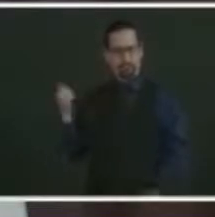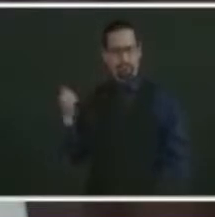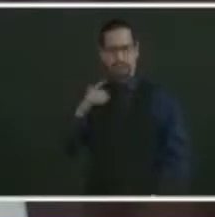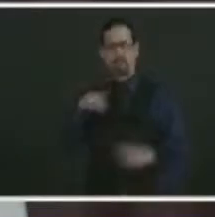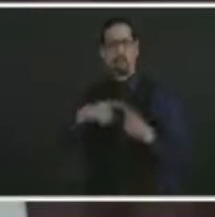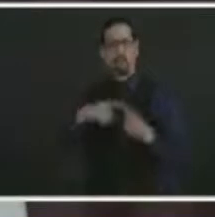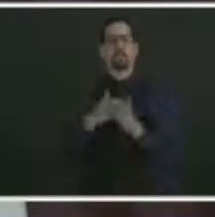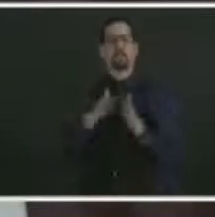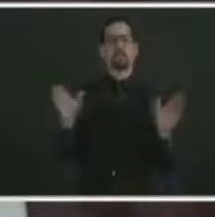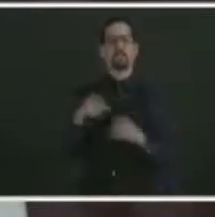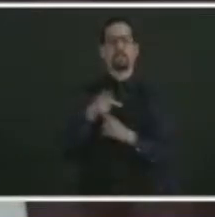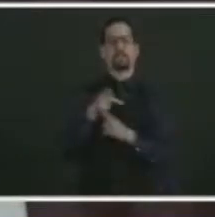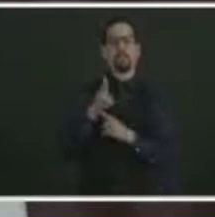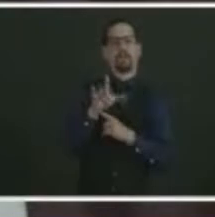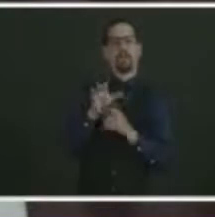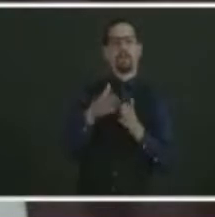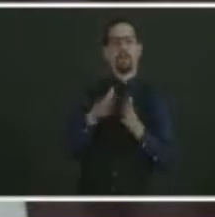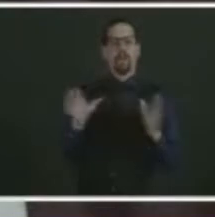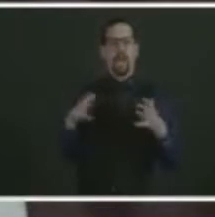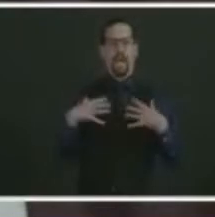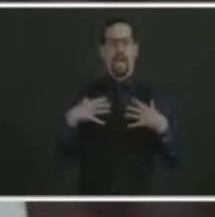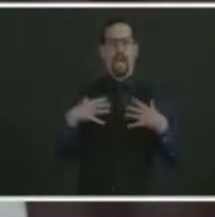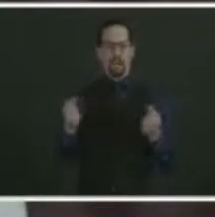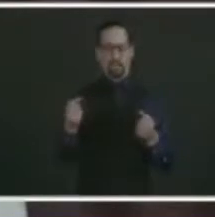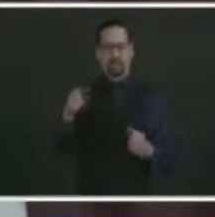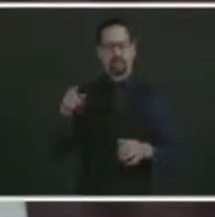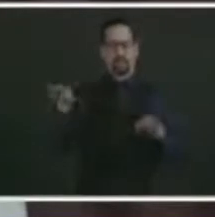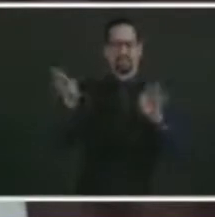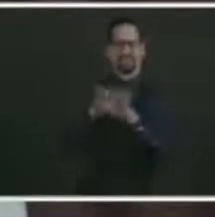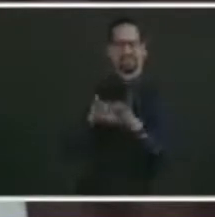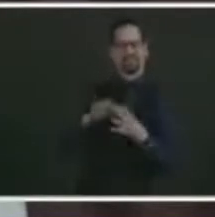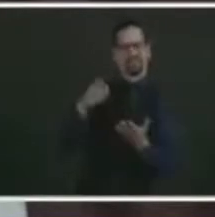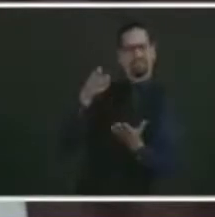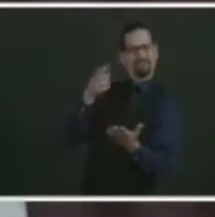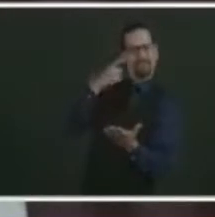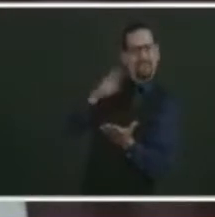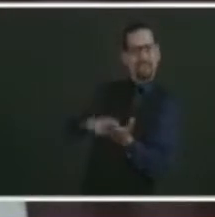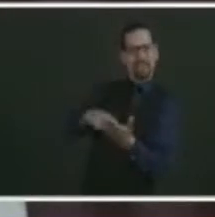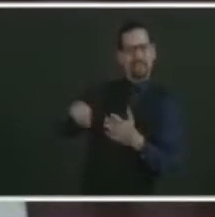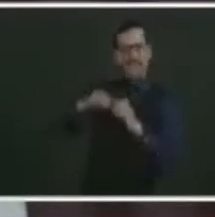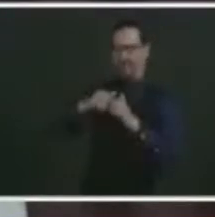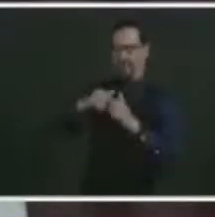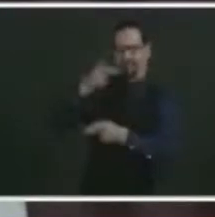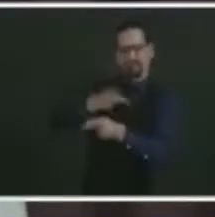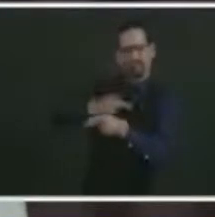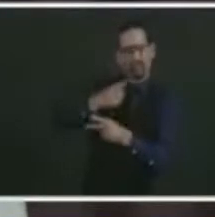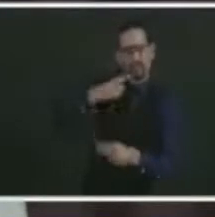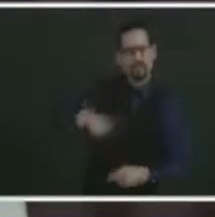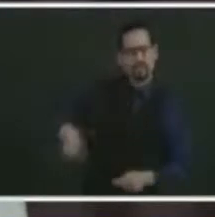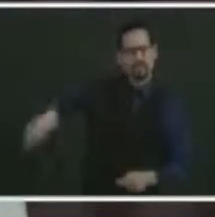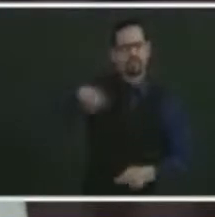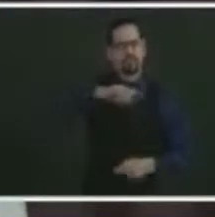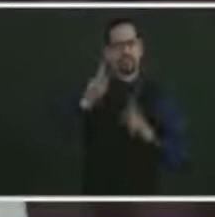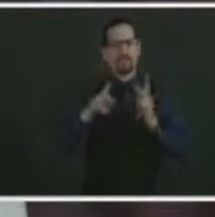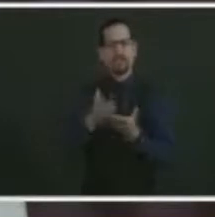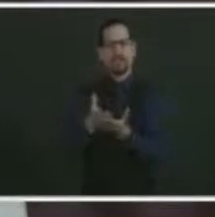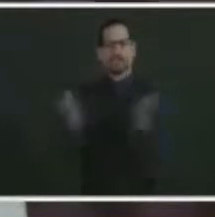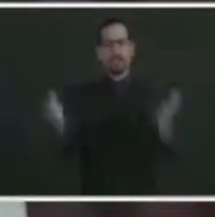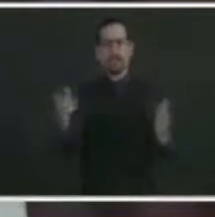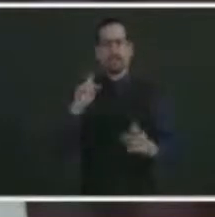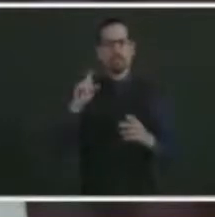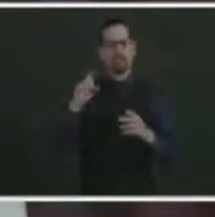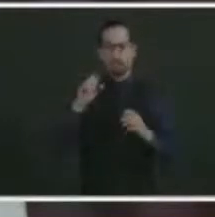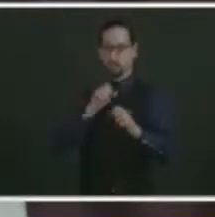honored to support with kindness those who are peacefully protesting about an